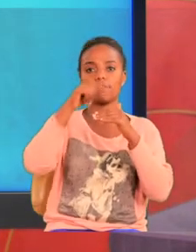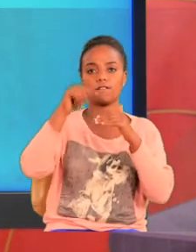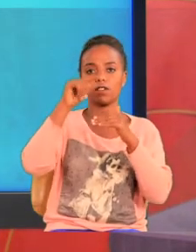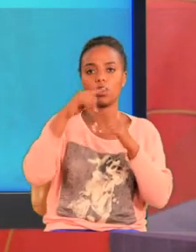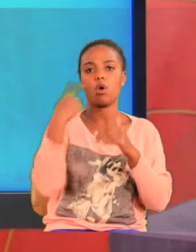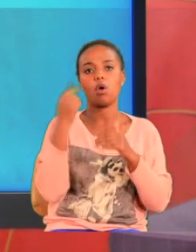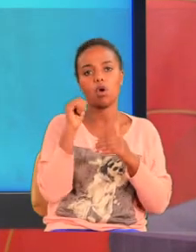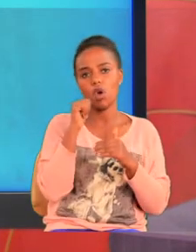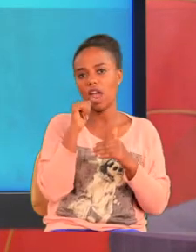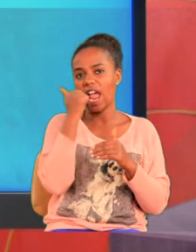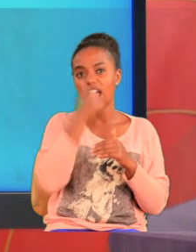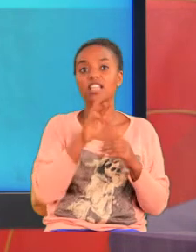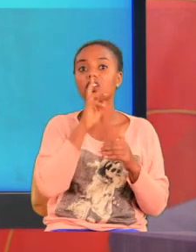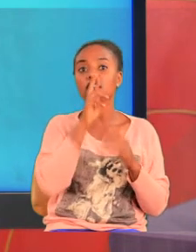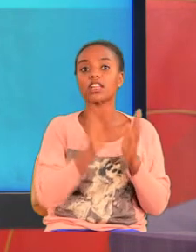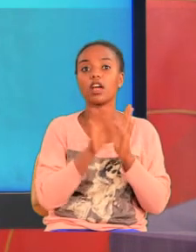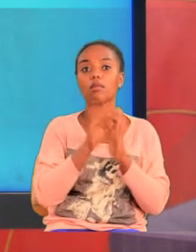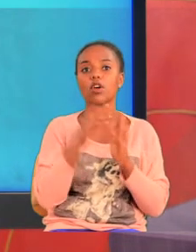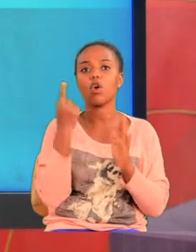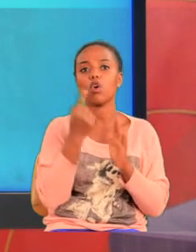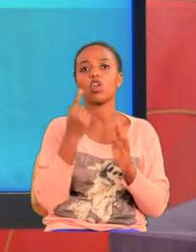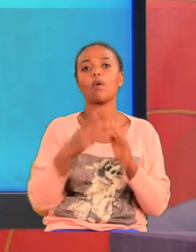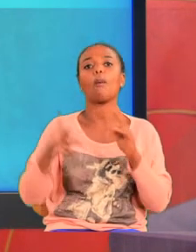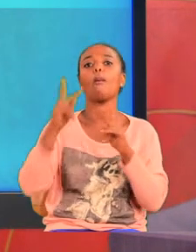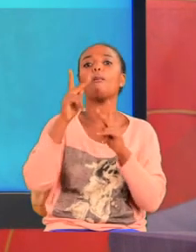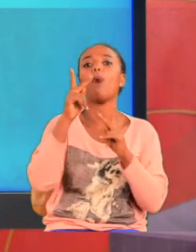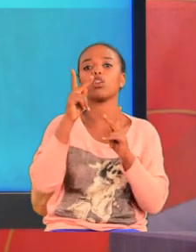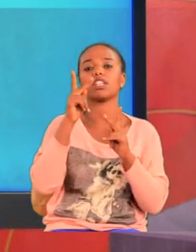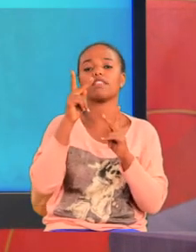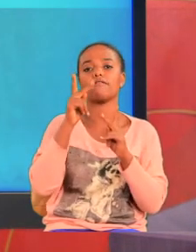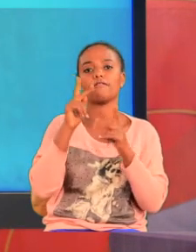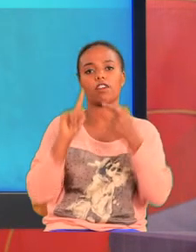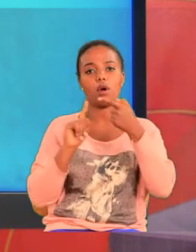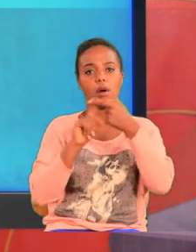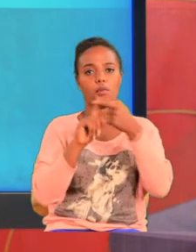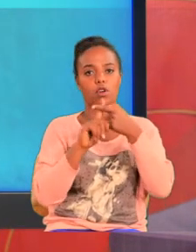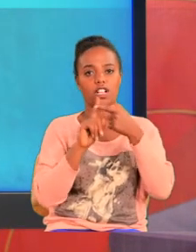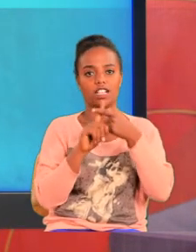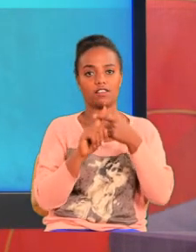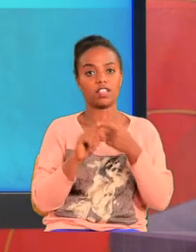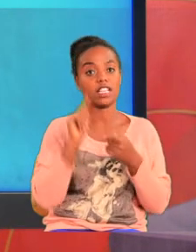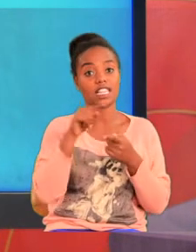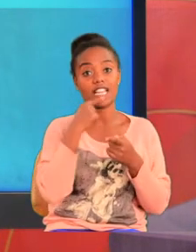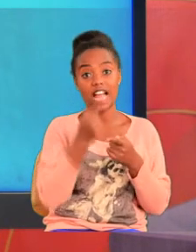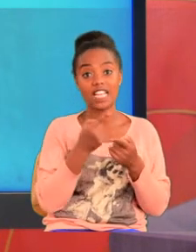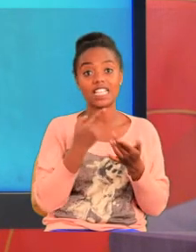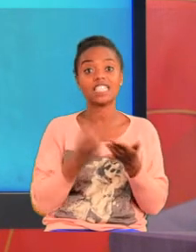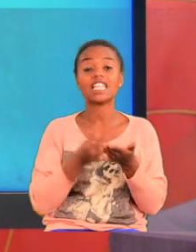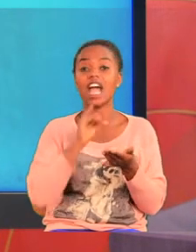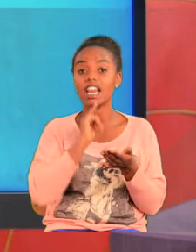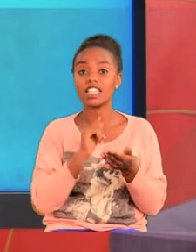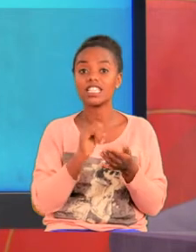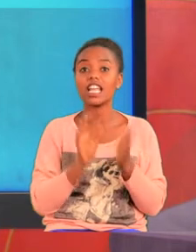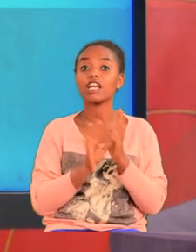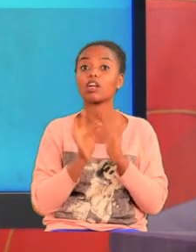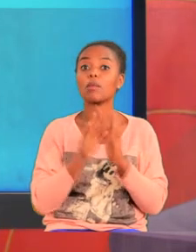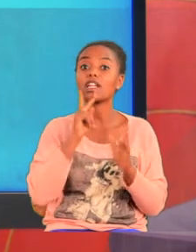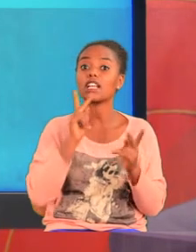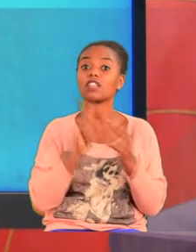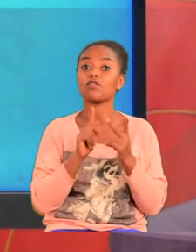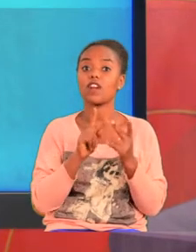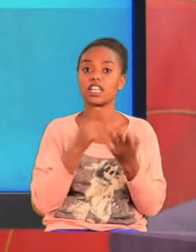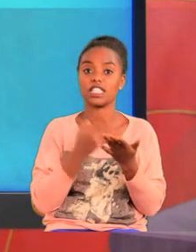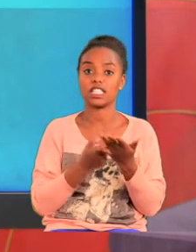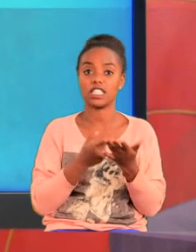number. For any real number, it's always positive. But here it says there is a number satisfying this inequality.